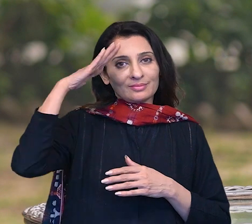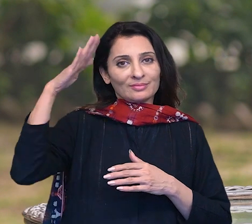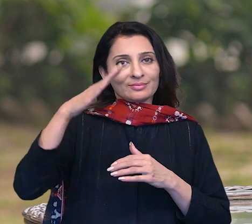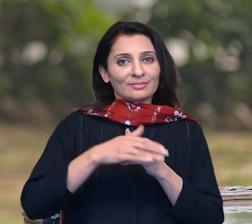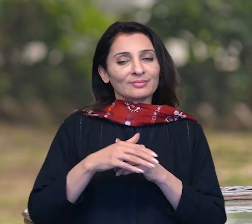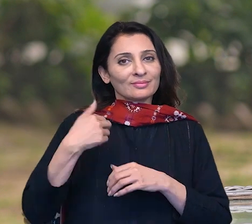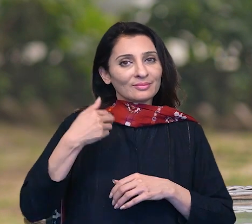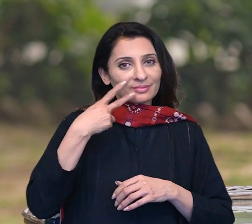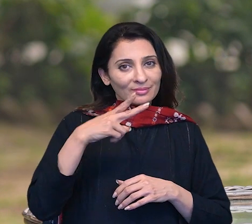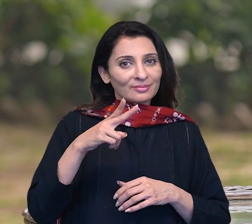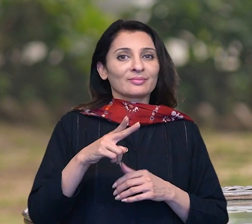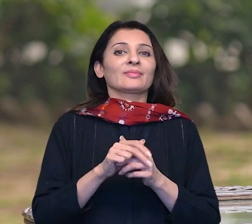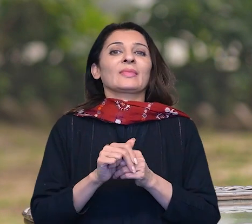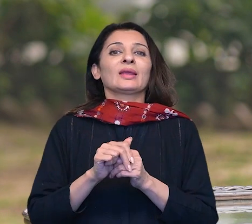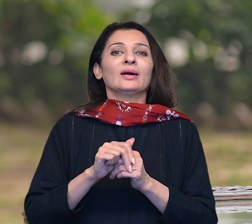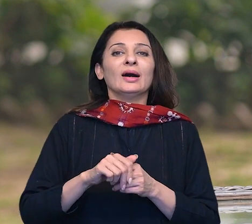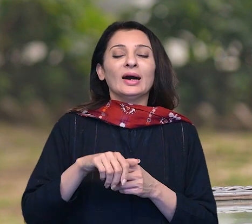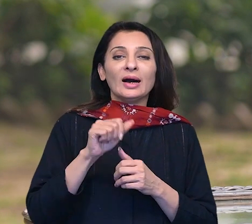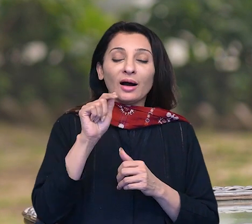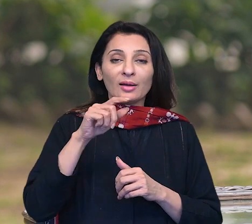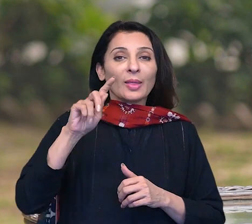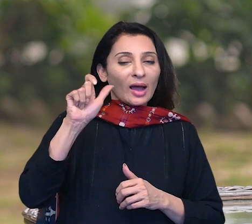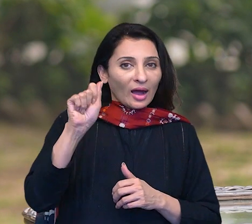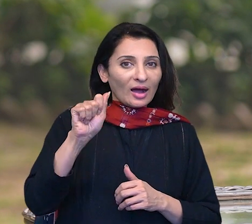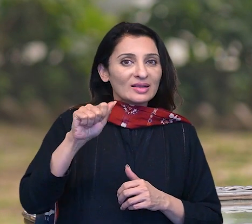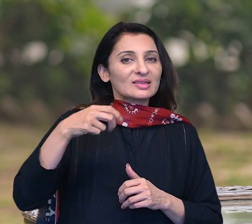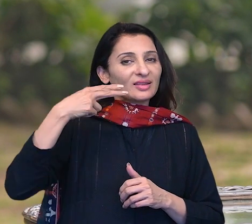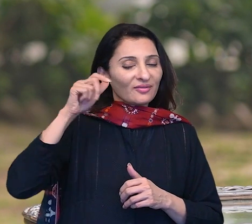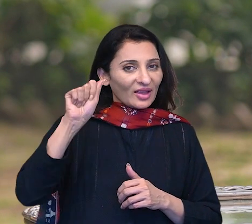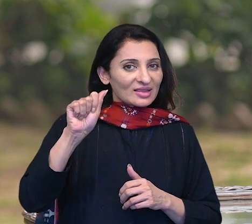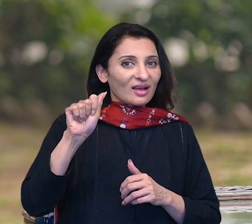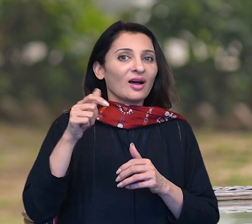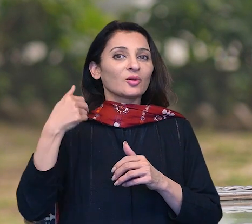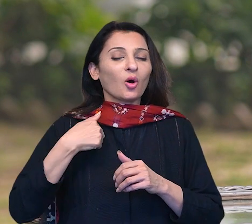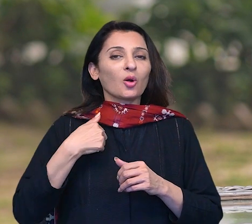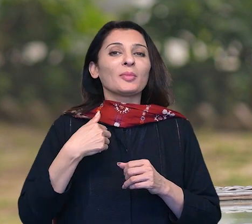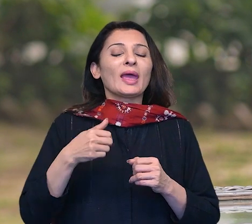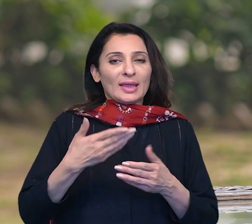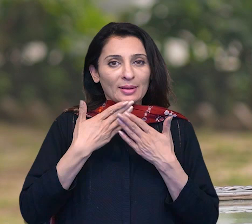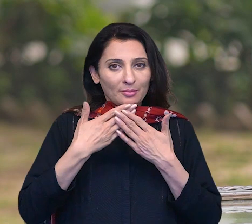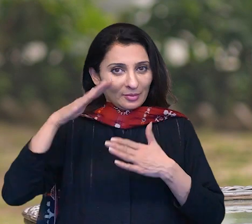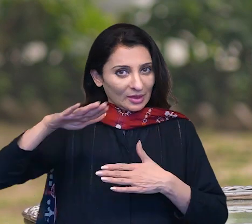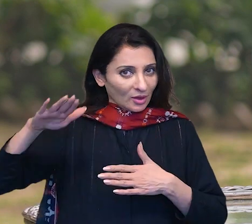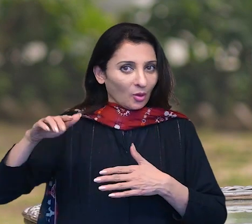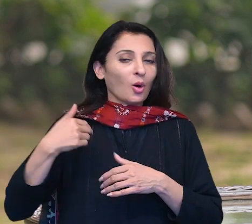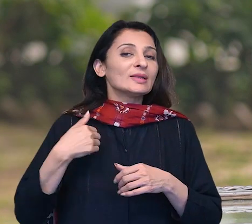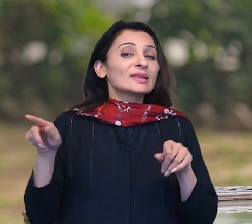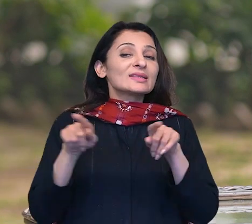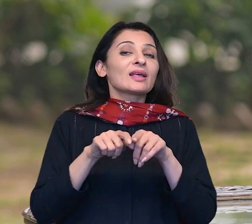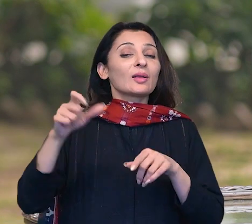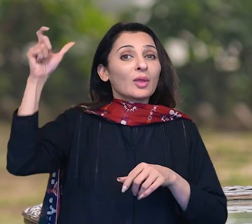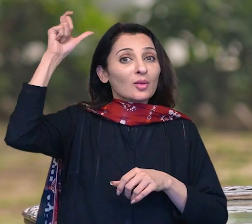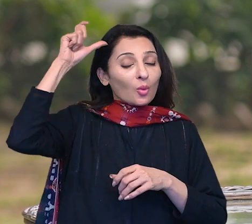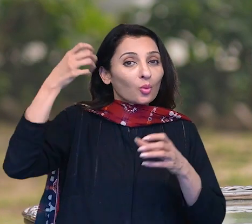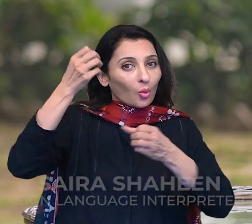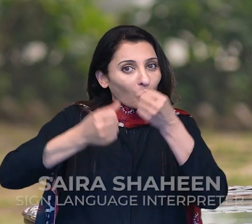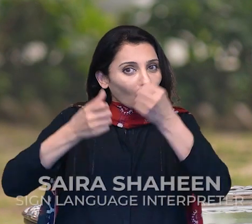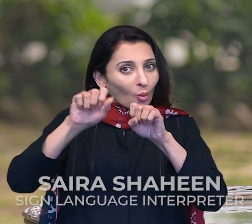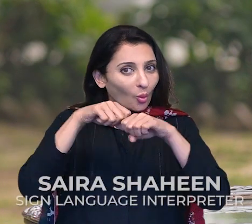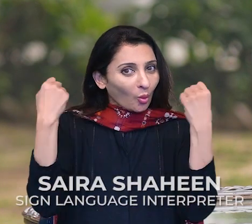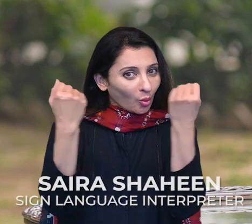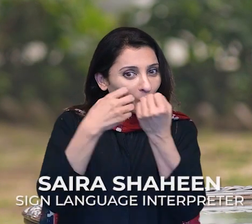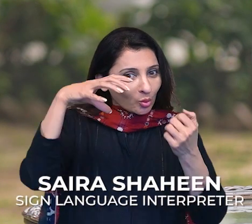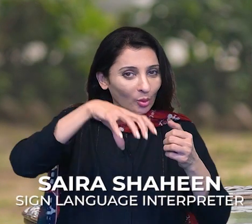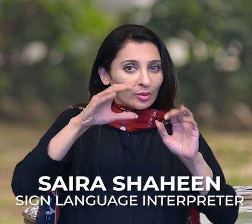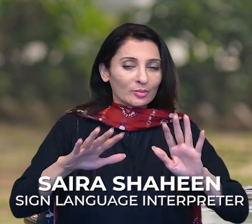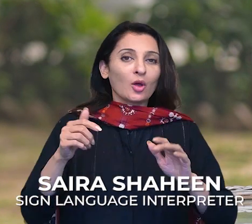Ji, Assalamu alaikum. My name is Zain Asif Ihsan, and I am a student as well as a dairy farmer. Uh,